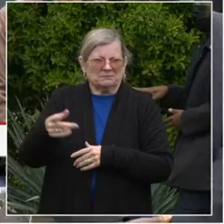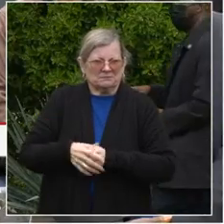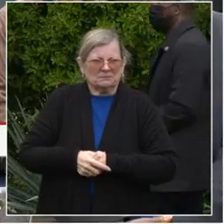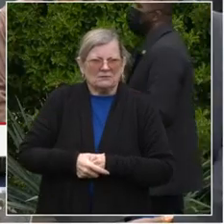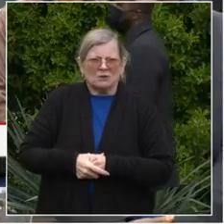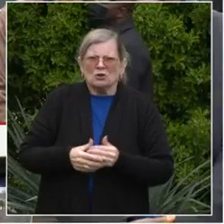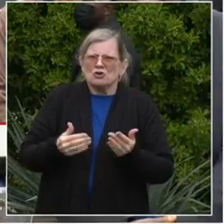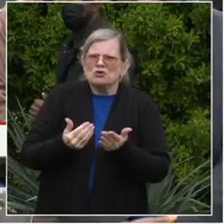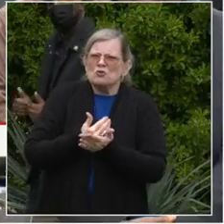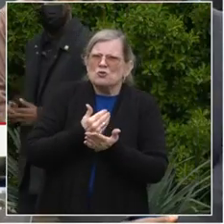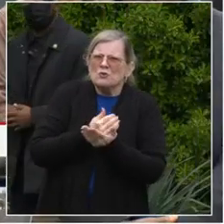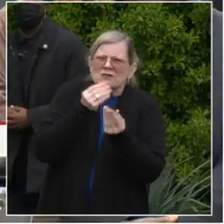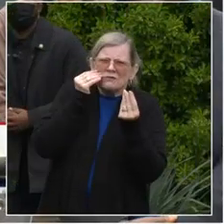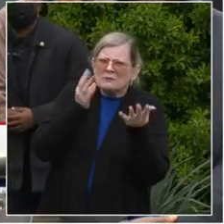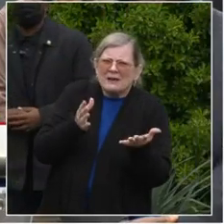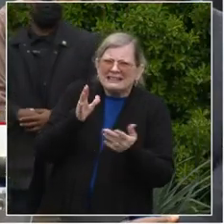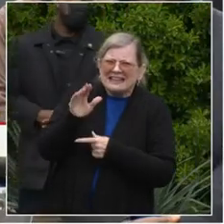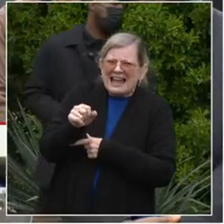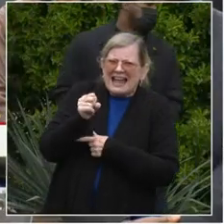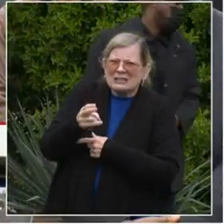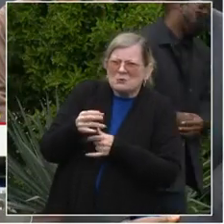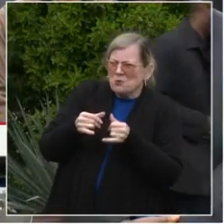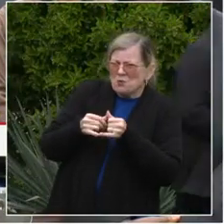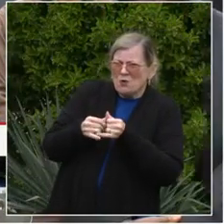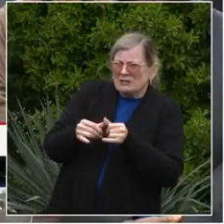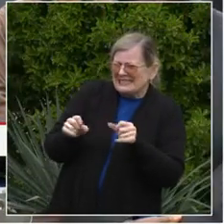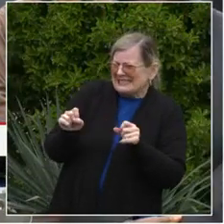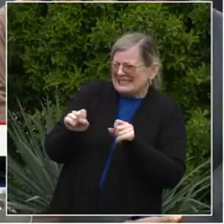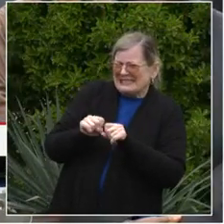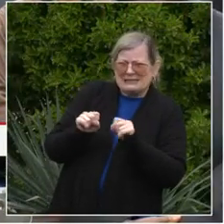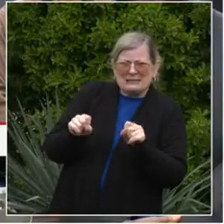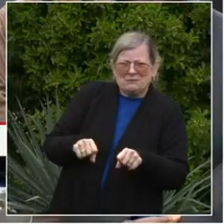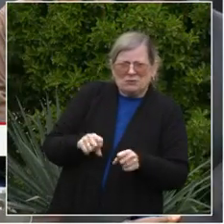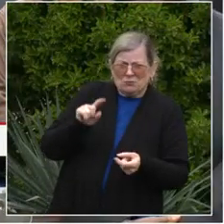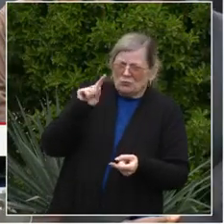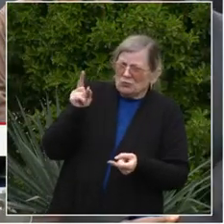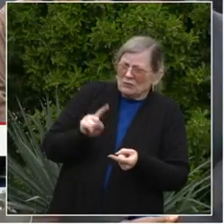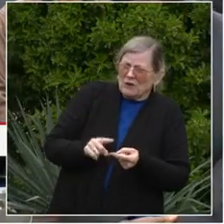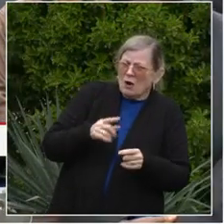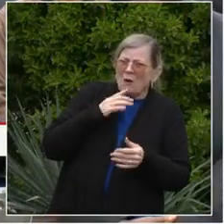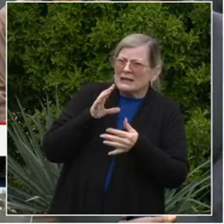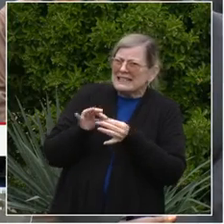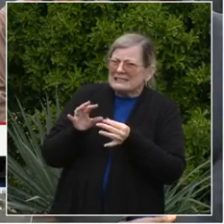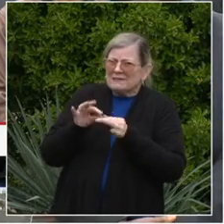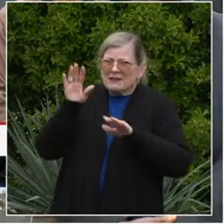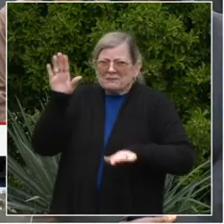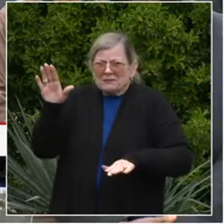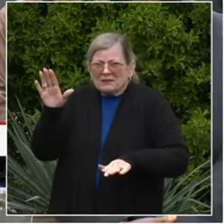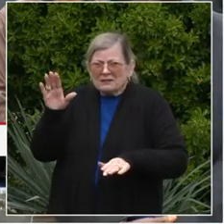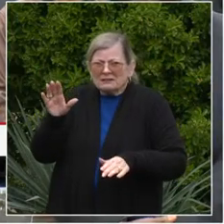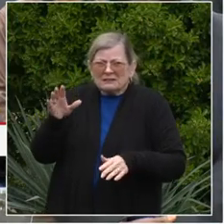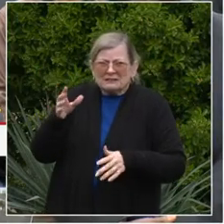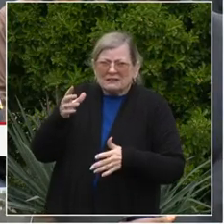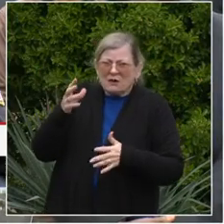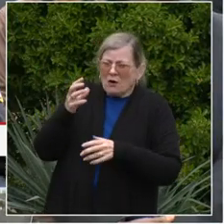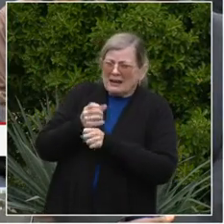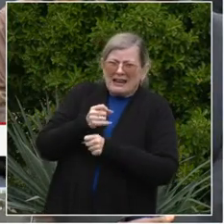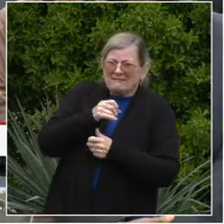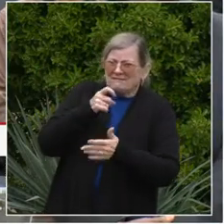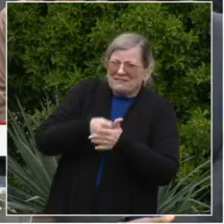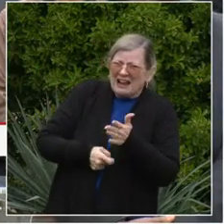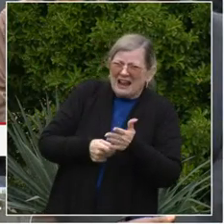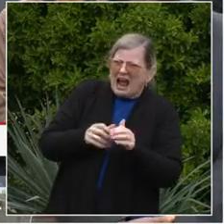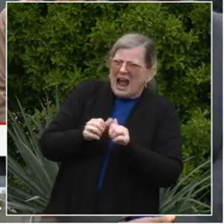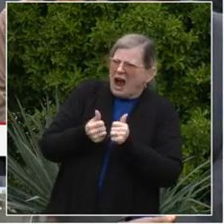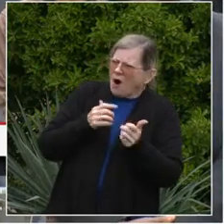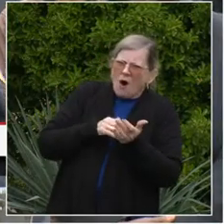it eliminates or reduces the need to testify or even get a criminal conviction, my first question is, how often